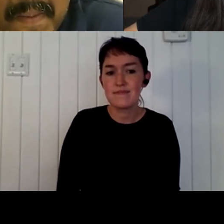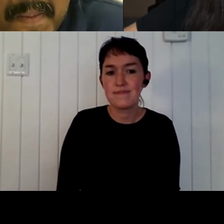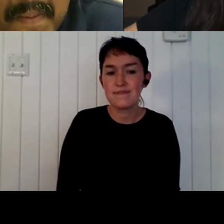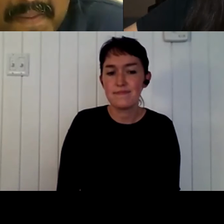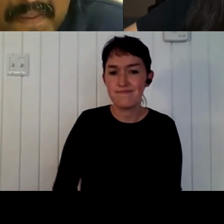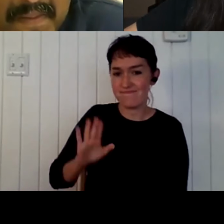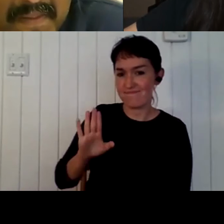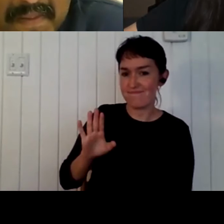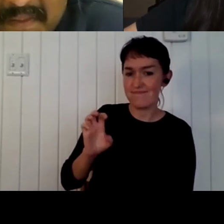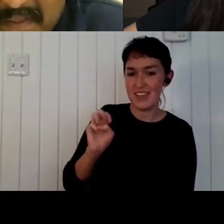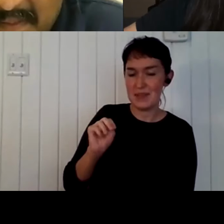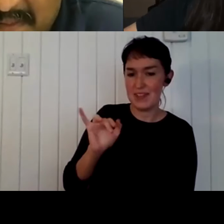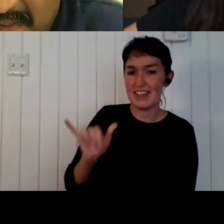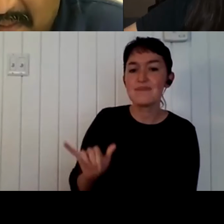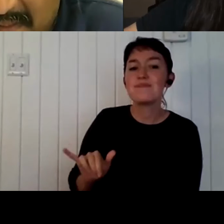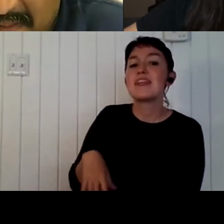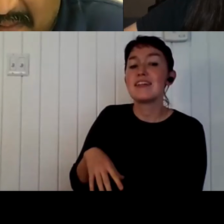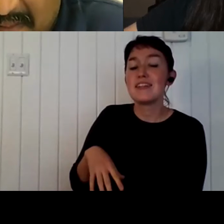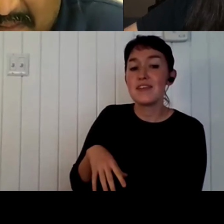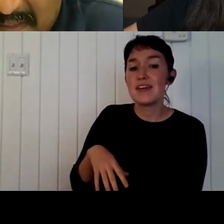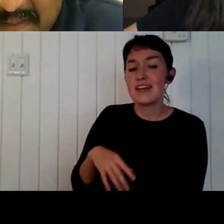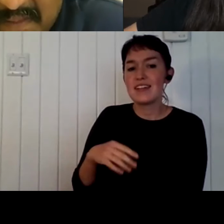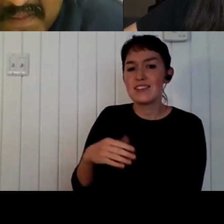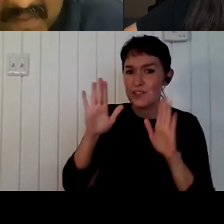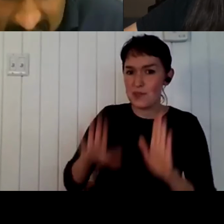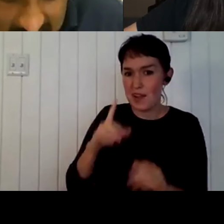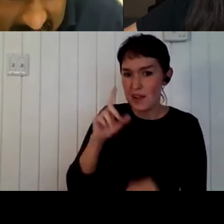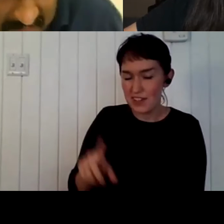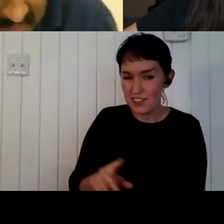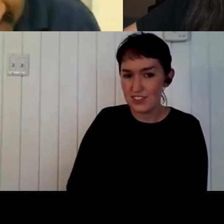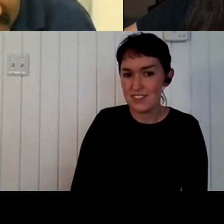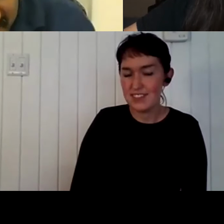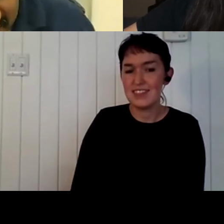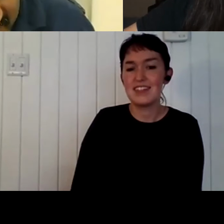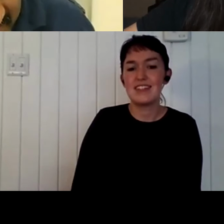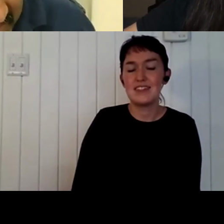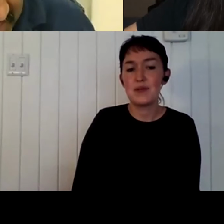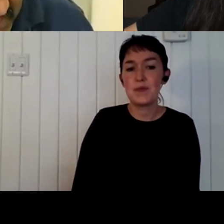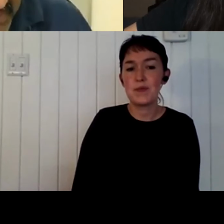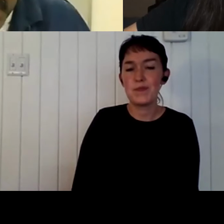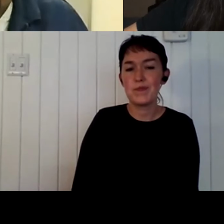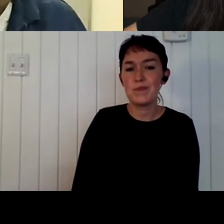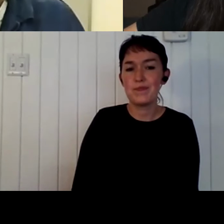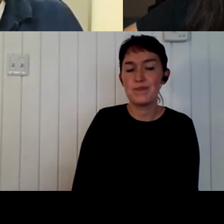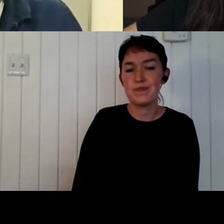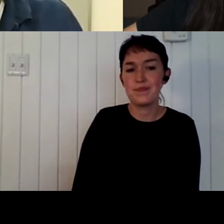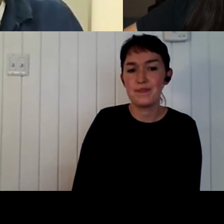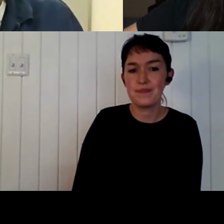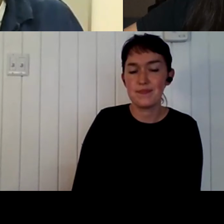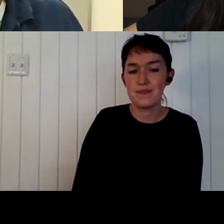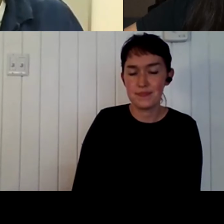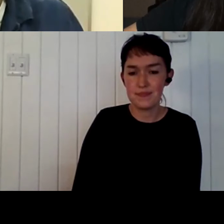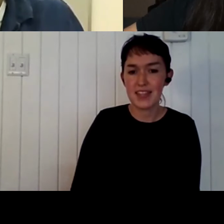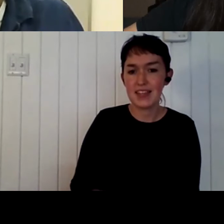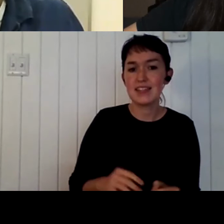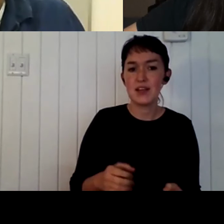This is a great question, right? There is sort of a lot of people, this is part of the reason there's a big push to